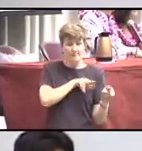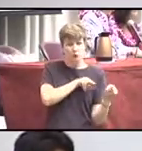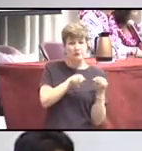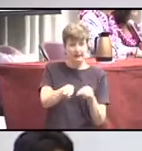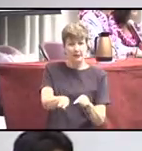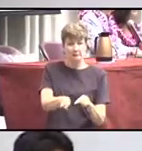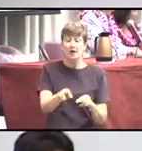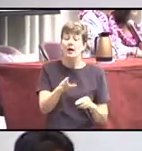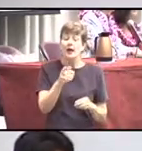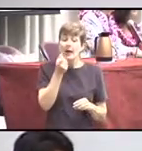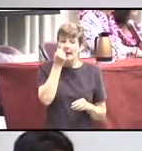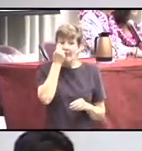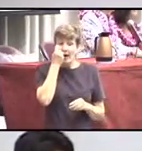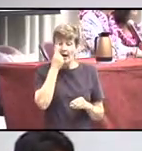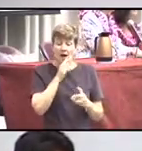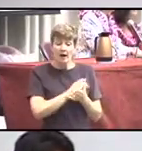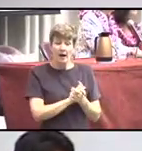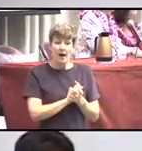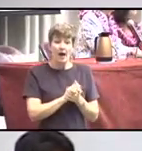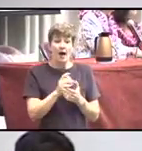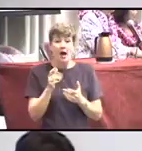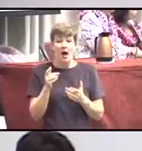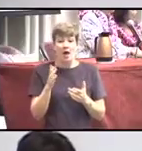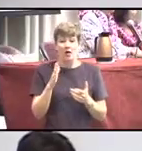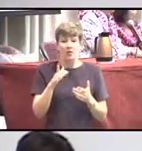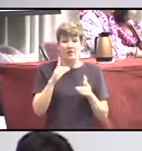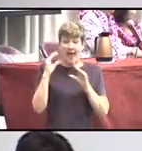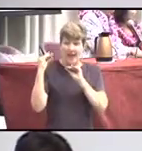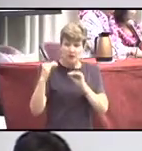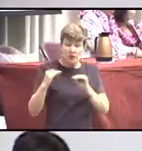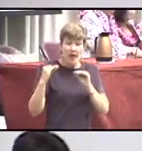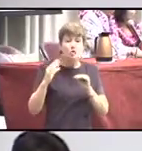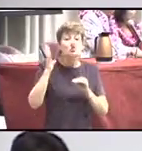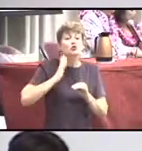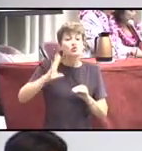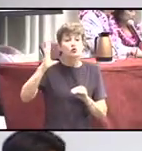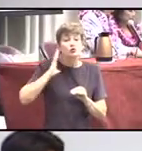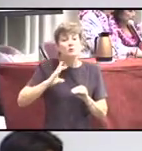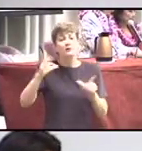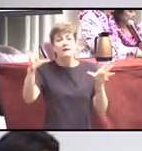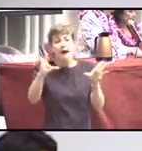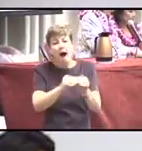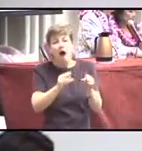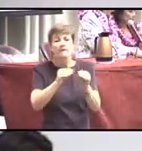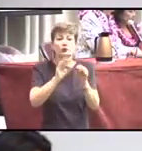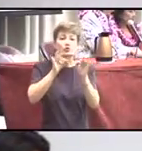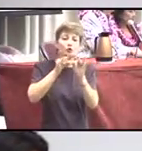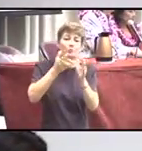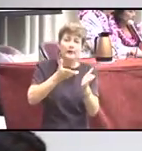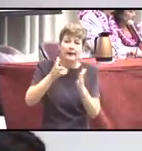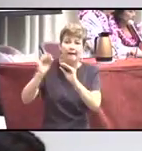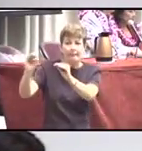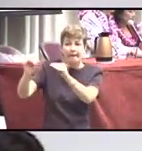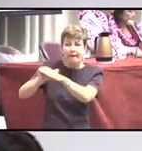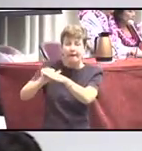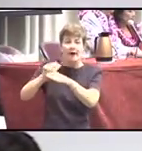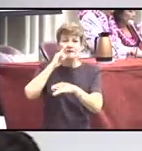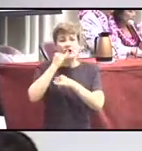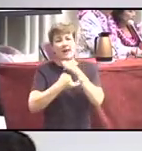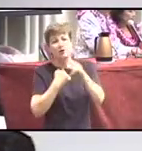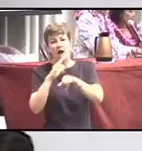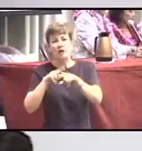perspective, and where a lot of the focus in education used to be on conference interpreting and interpreting for